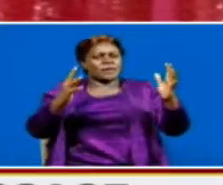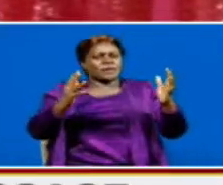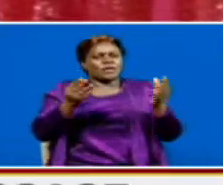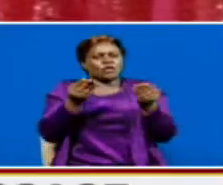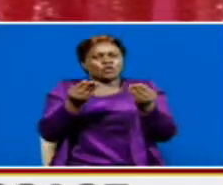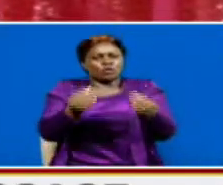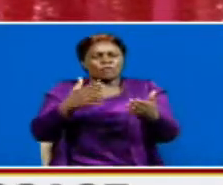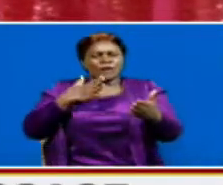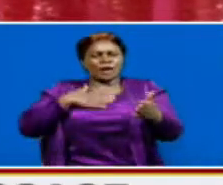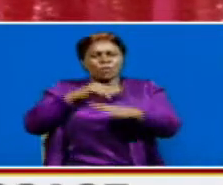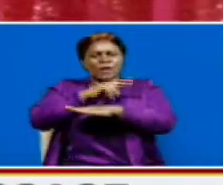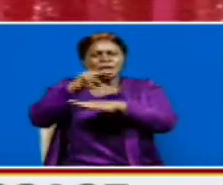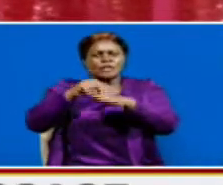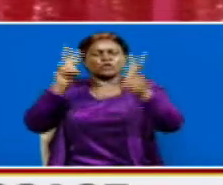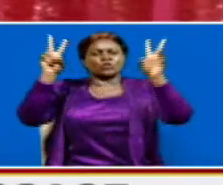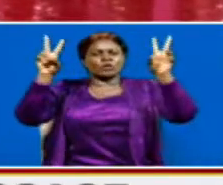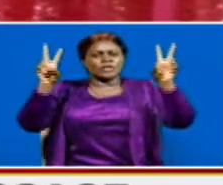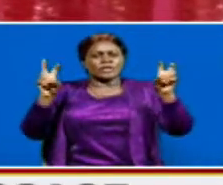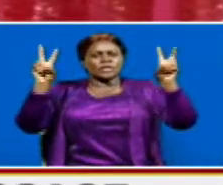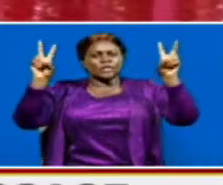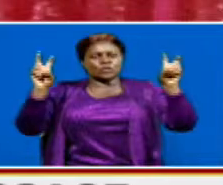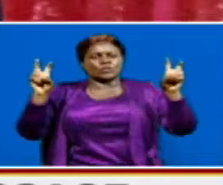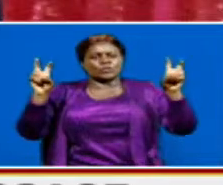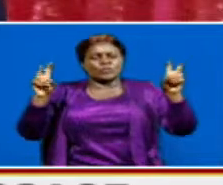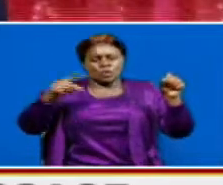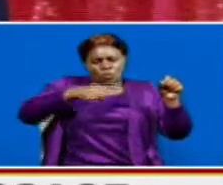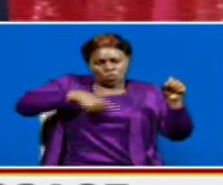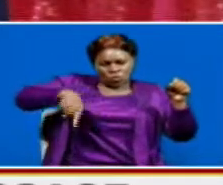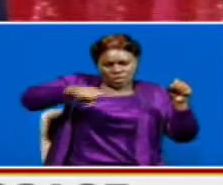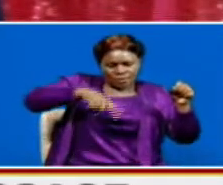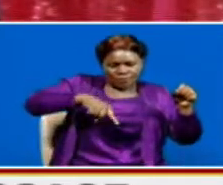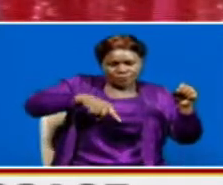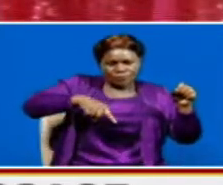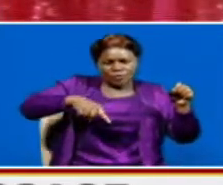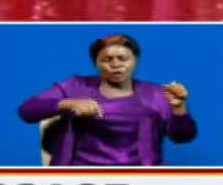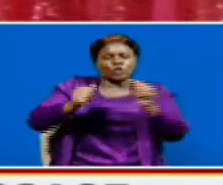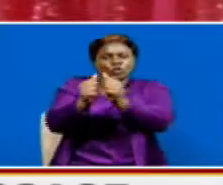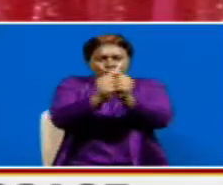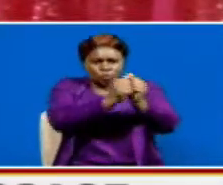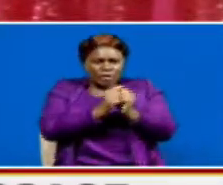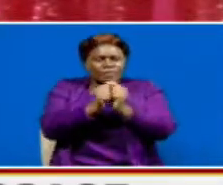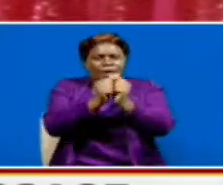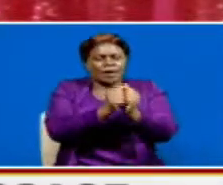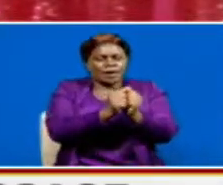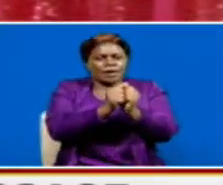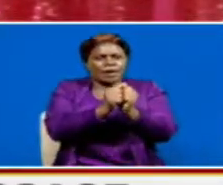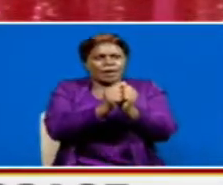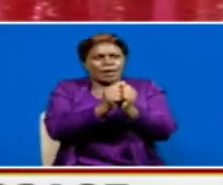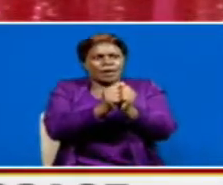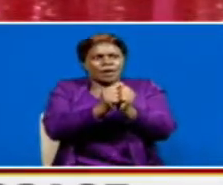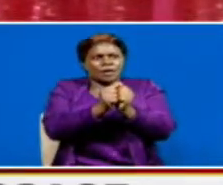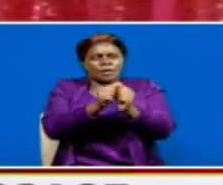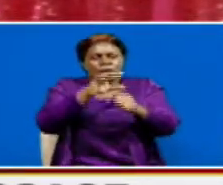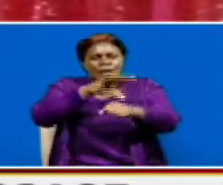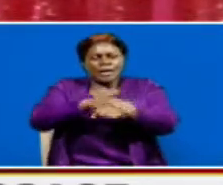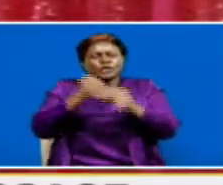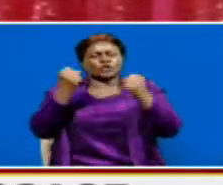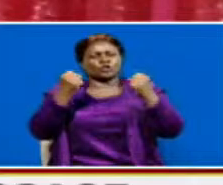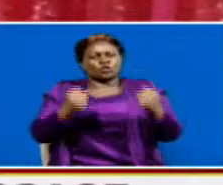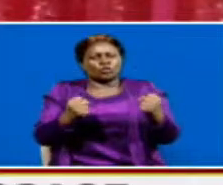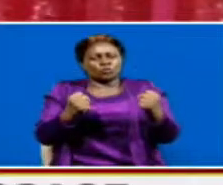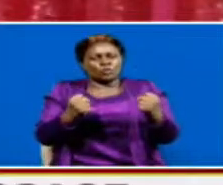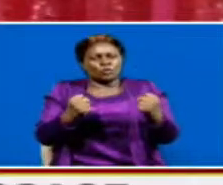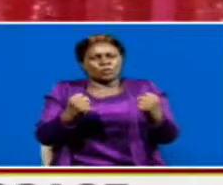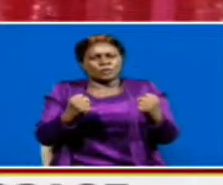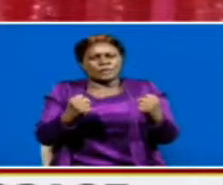handling of our national issues. We collectively summoned the courage to make